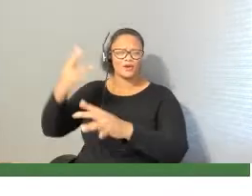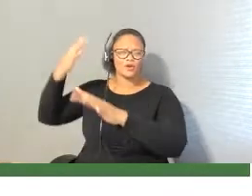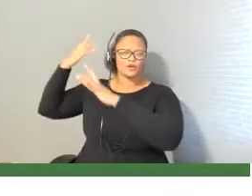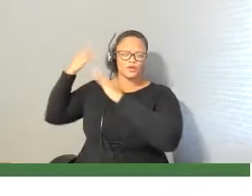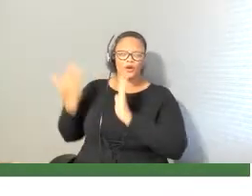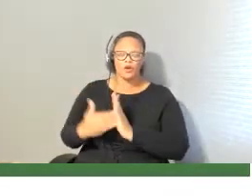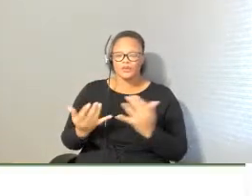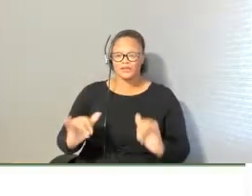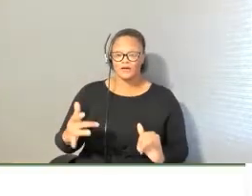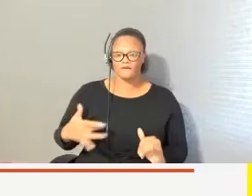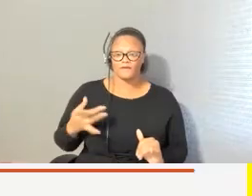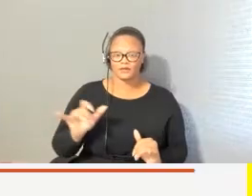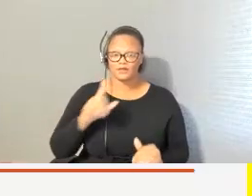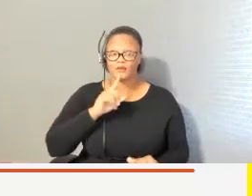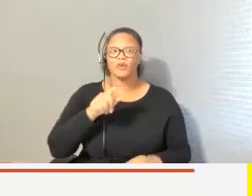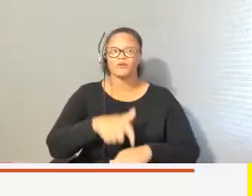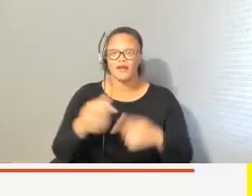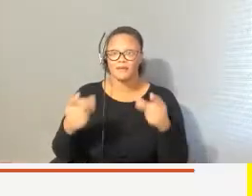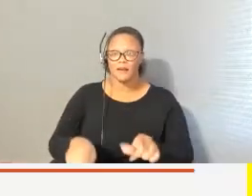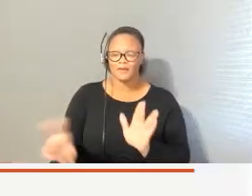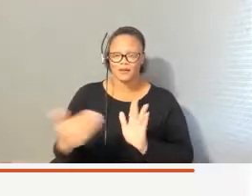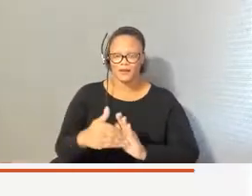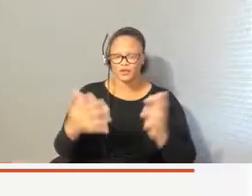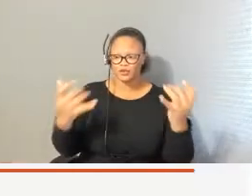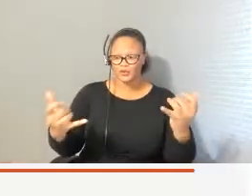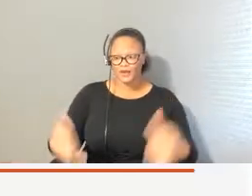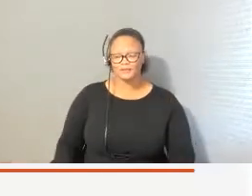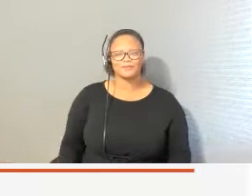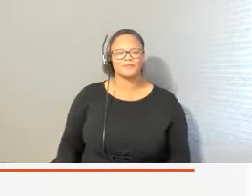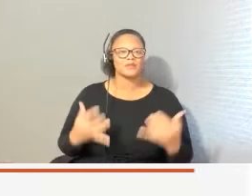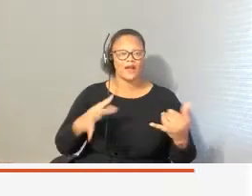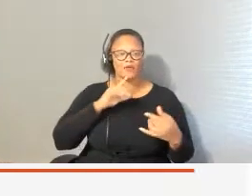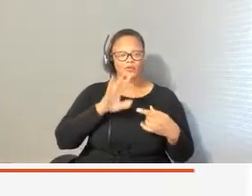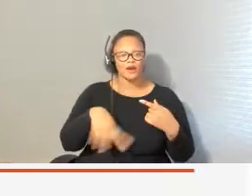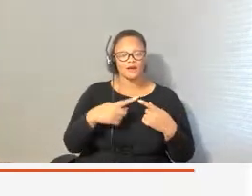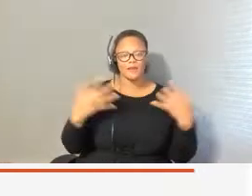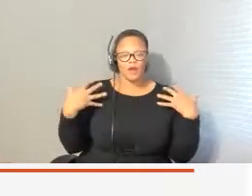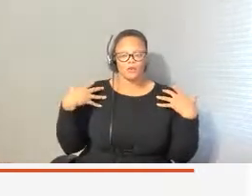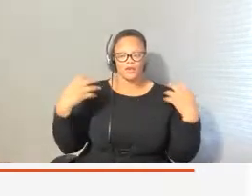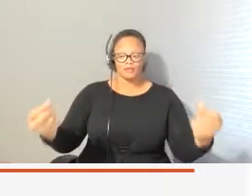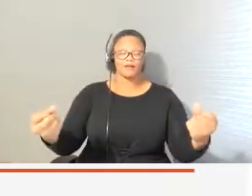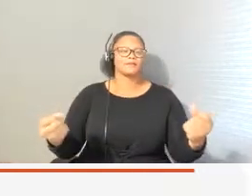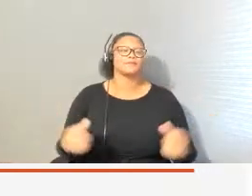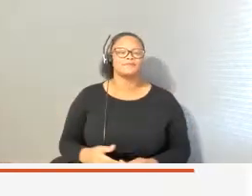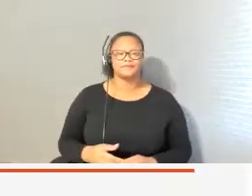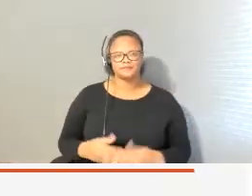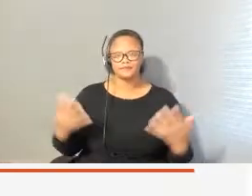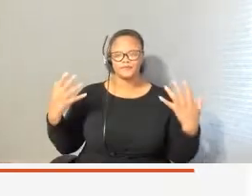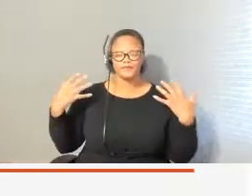like in real time that is happening today. So let's talk about the healing. Healing